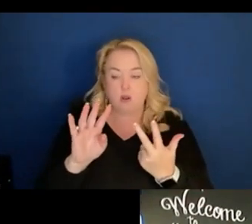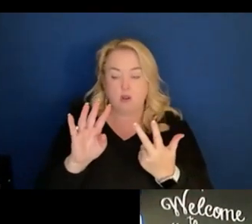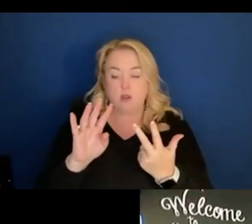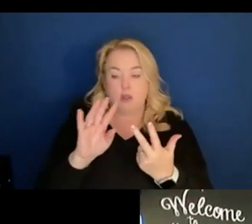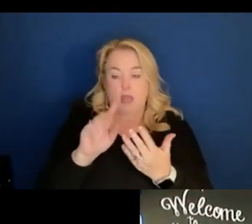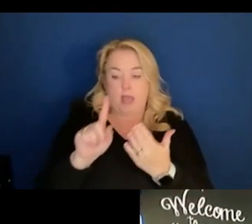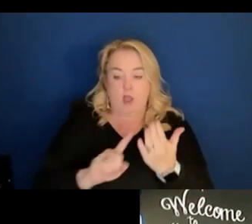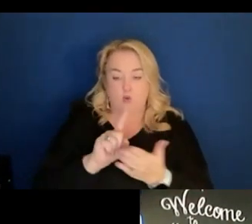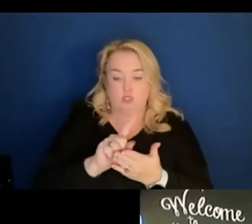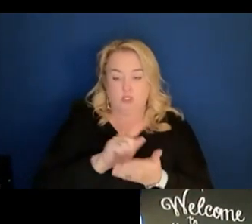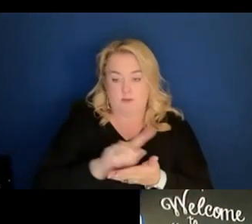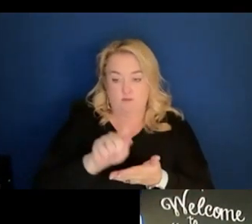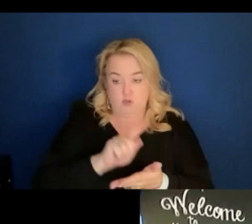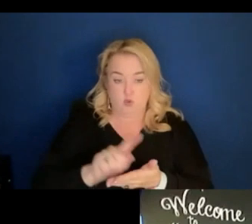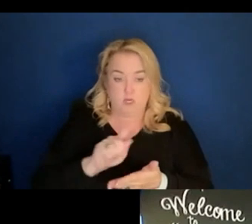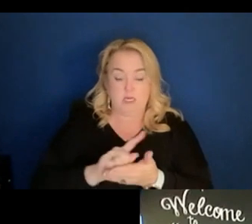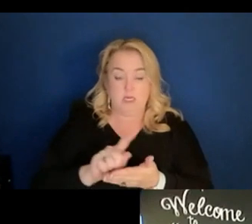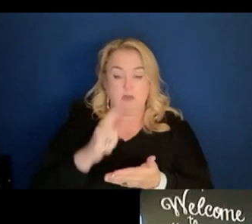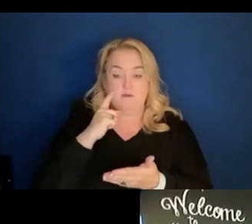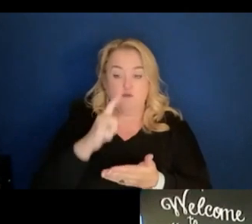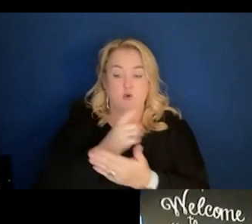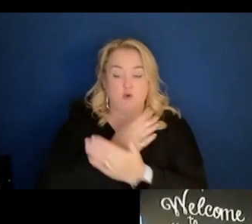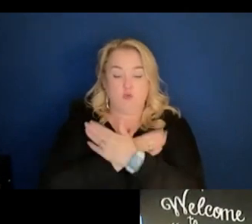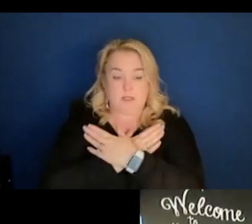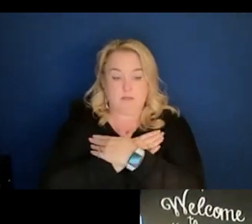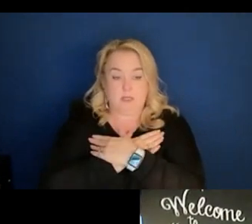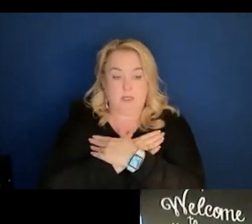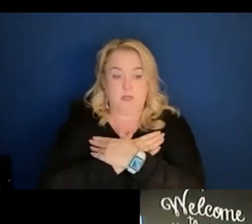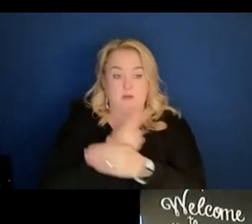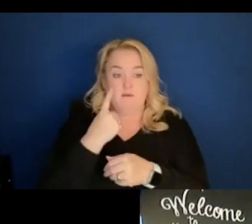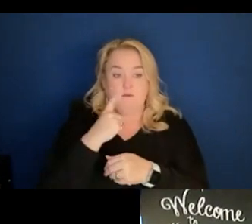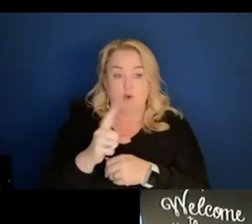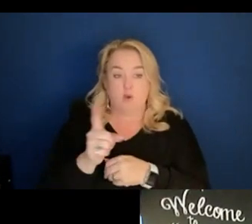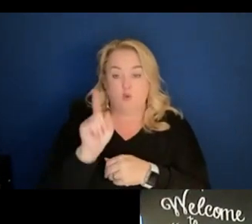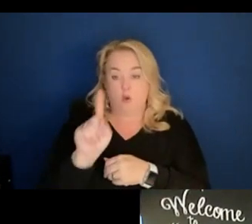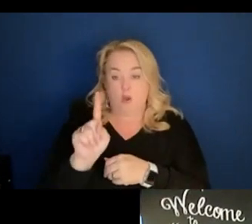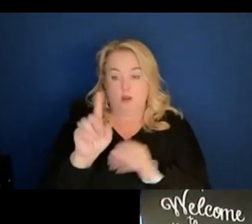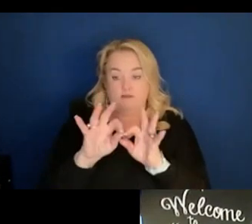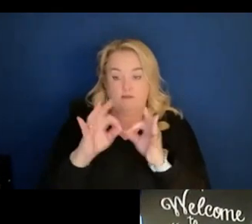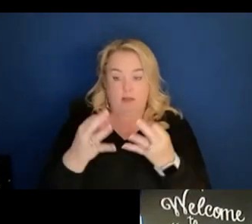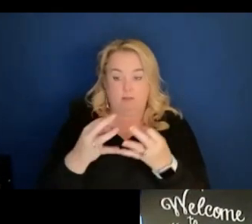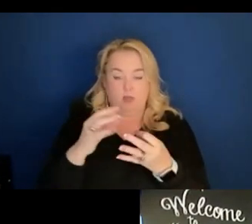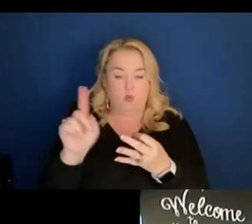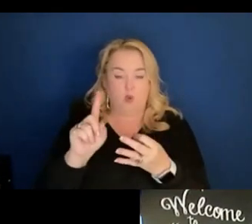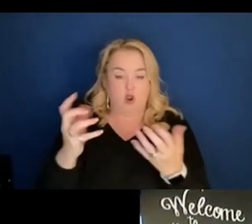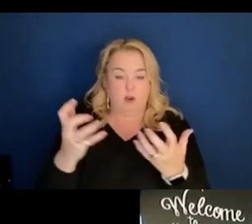a week of respite to one family that they are matched with.